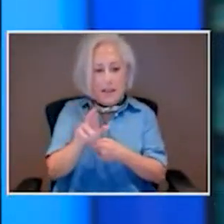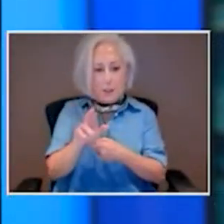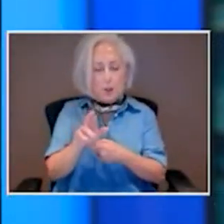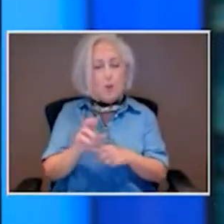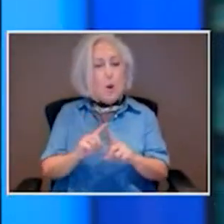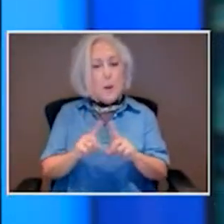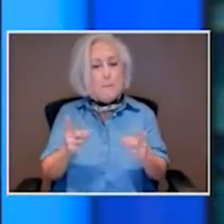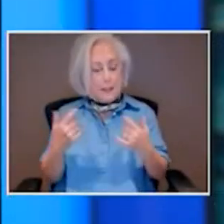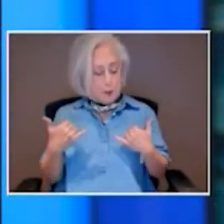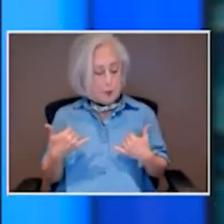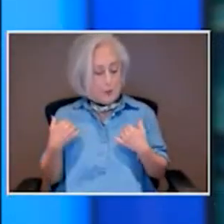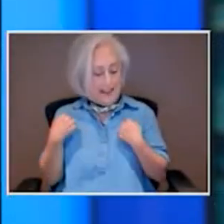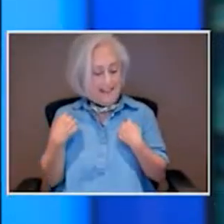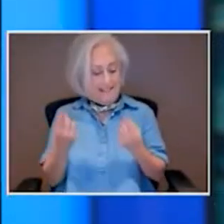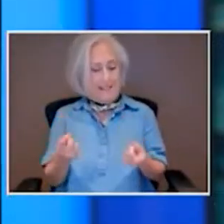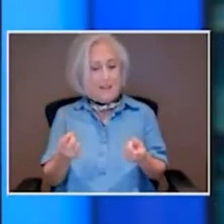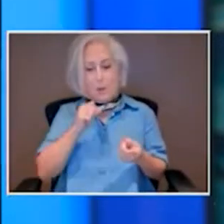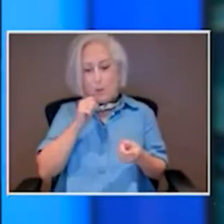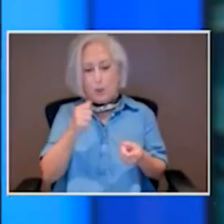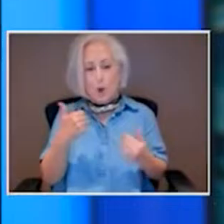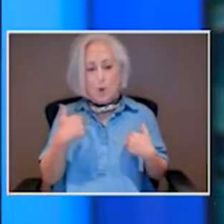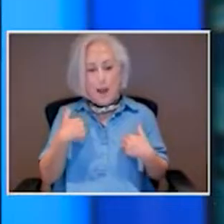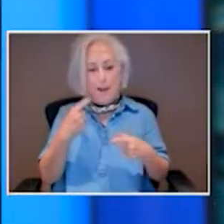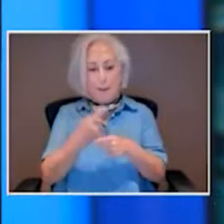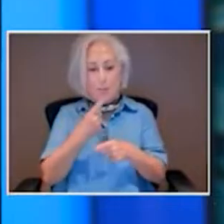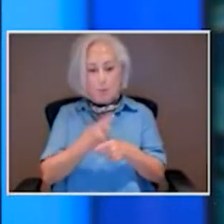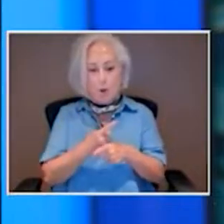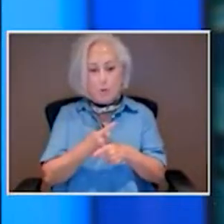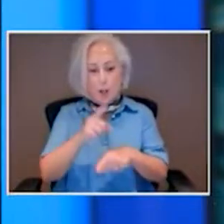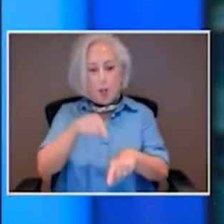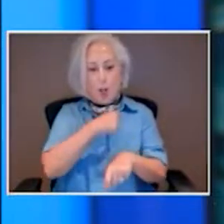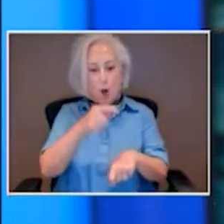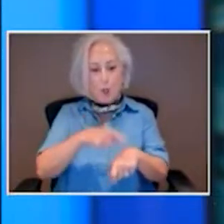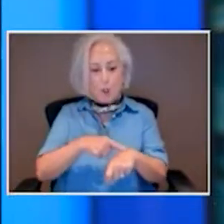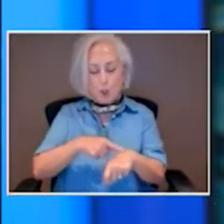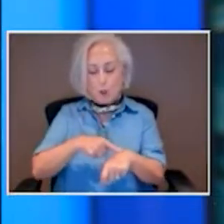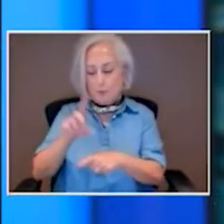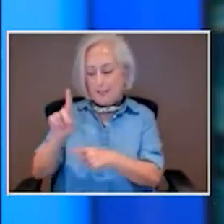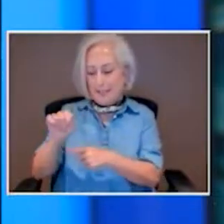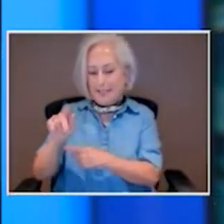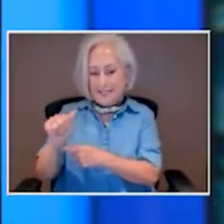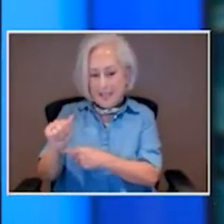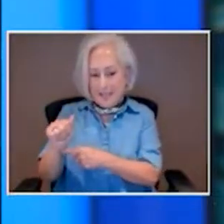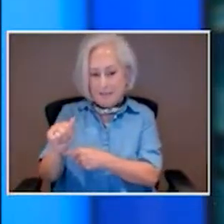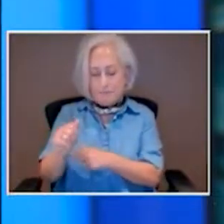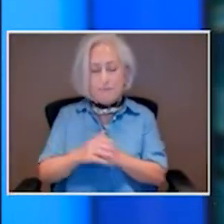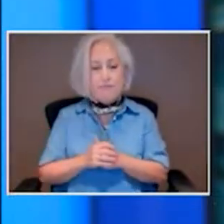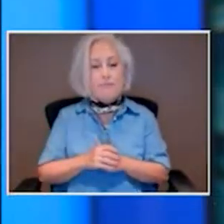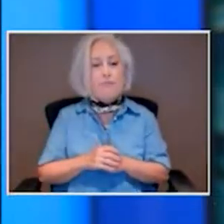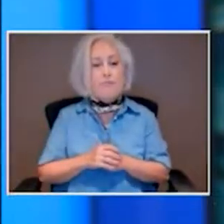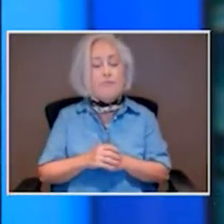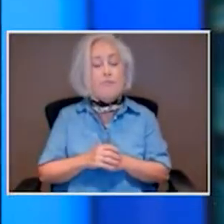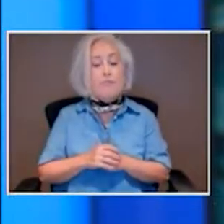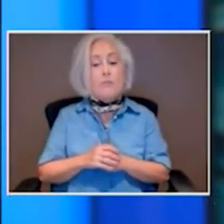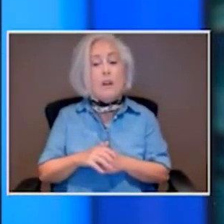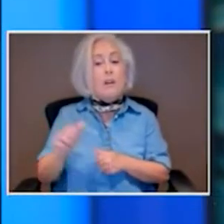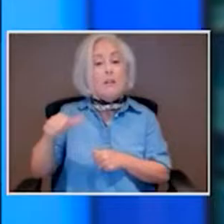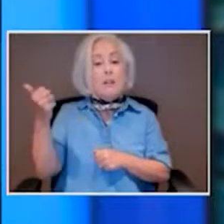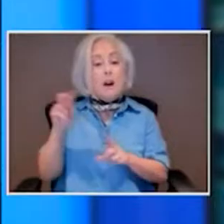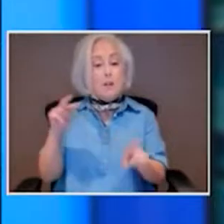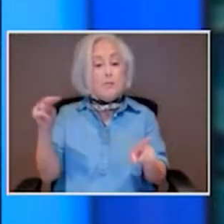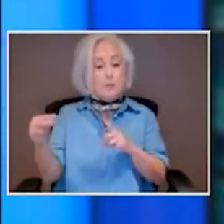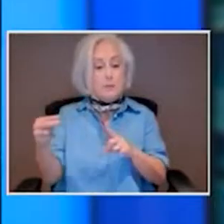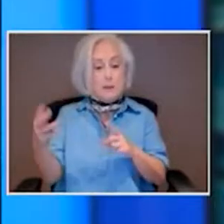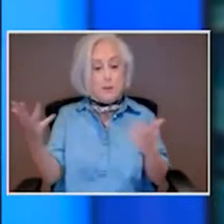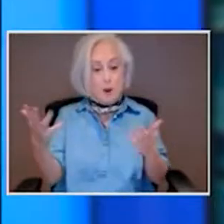we actually do not have the appropriate long-term data to even say that. The other aspect is we can't tell without doing a